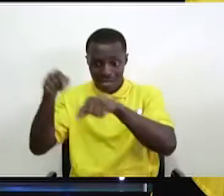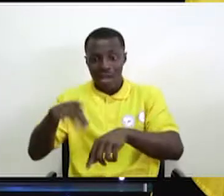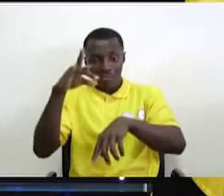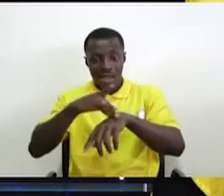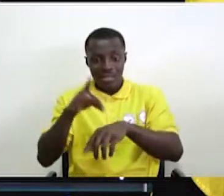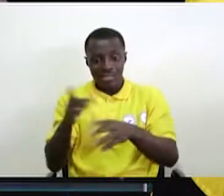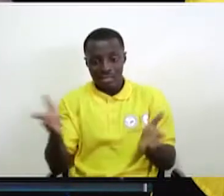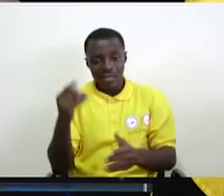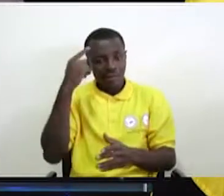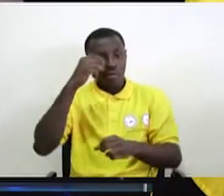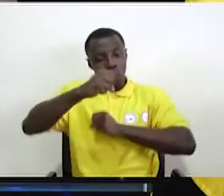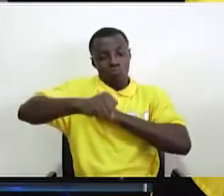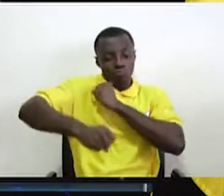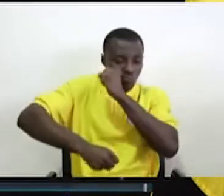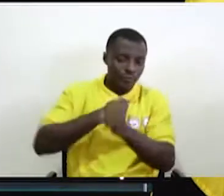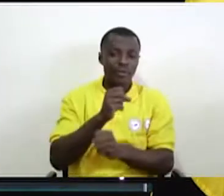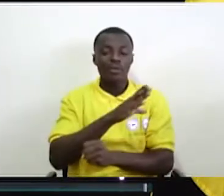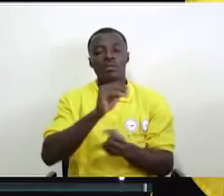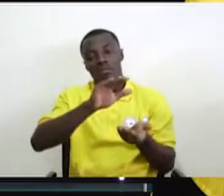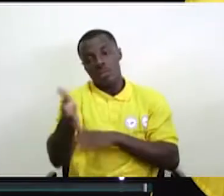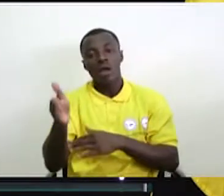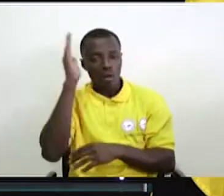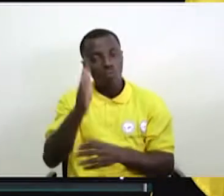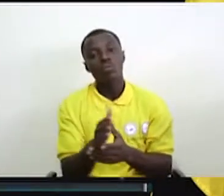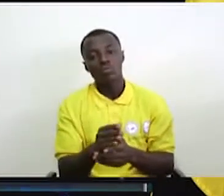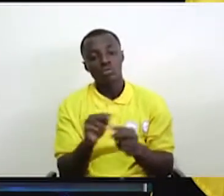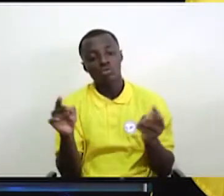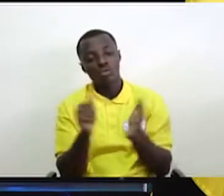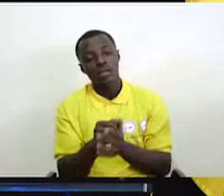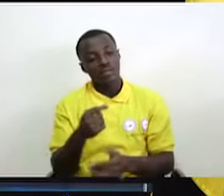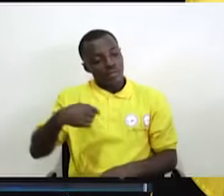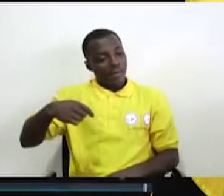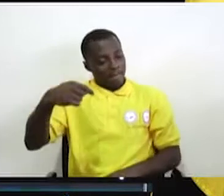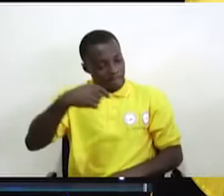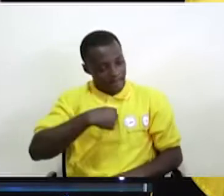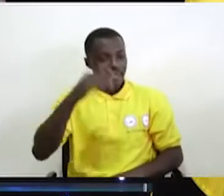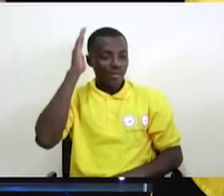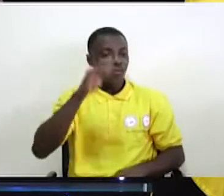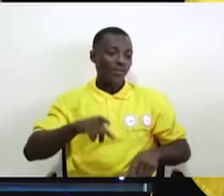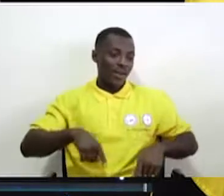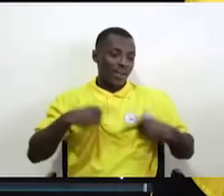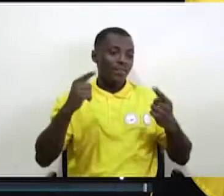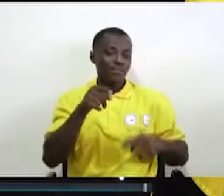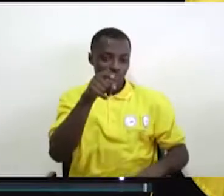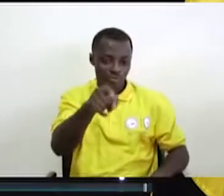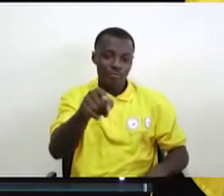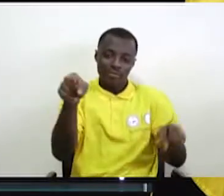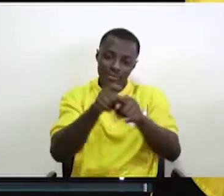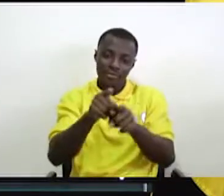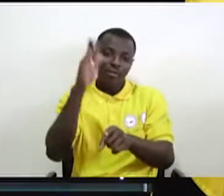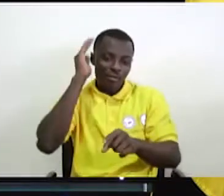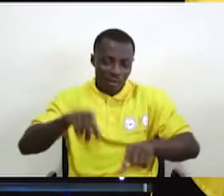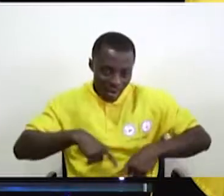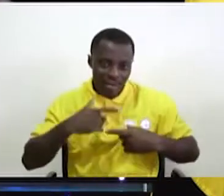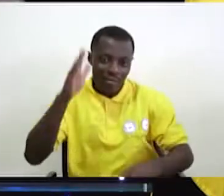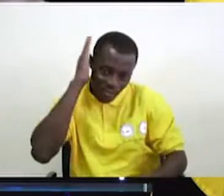die. If he said oba wi asim say obehuna mane na wawu. That I might live. Said e be ya me nyankwa. That you might live. Na